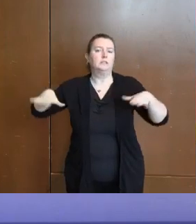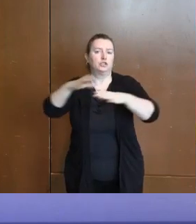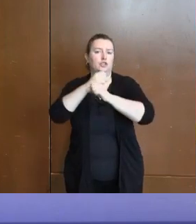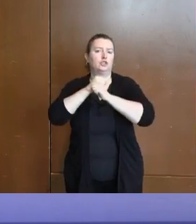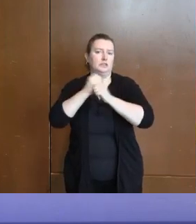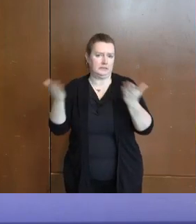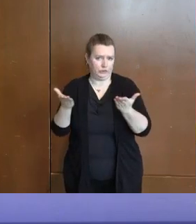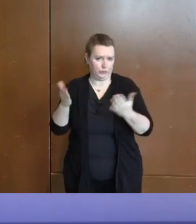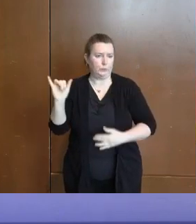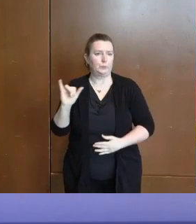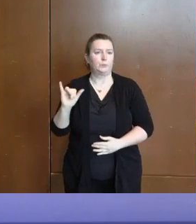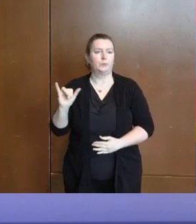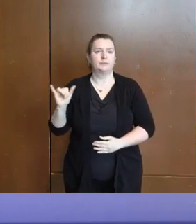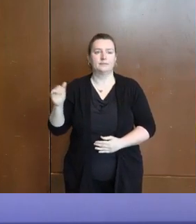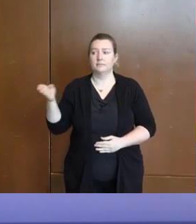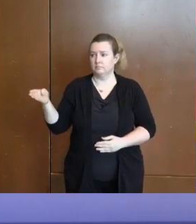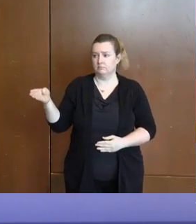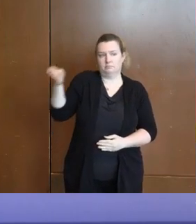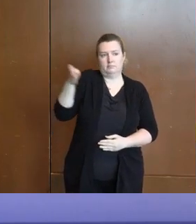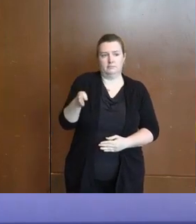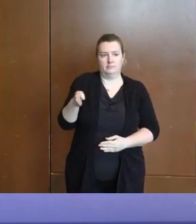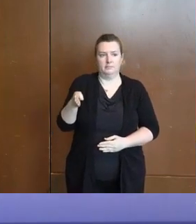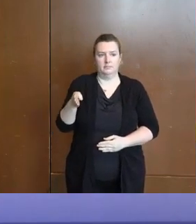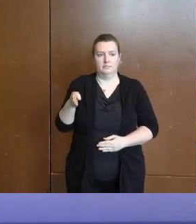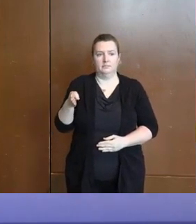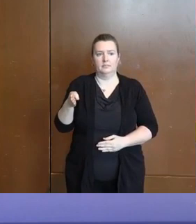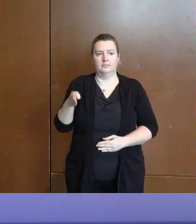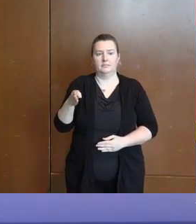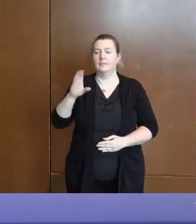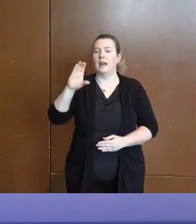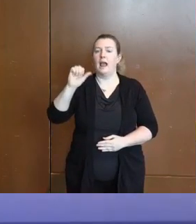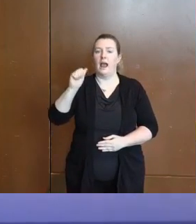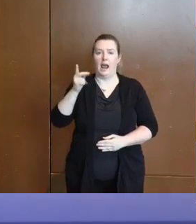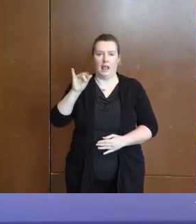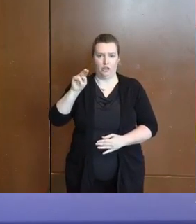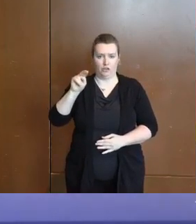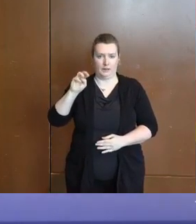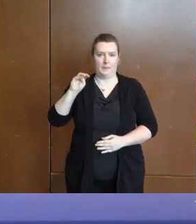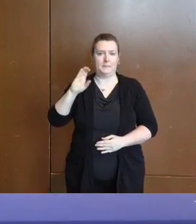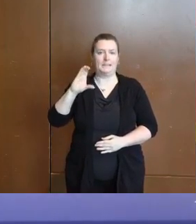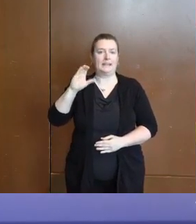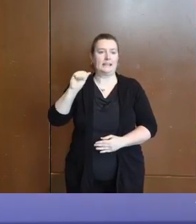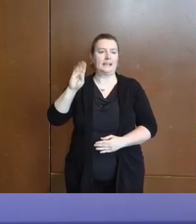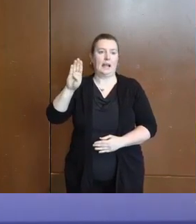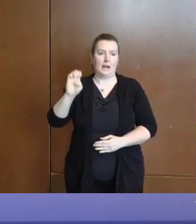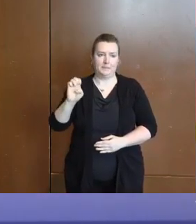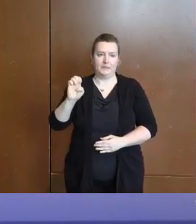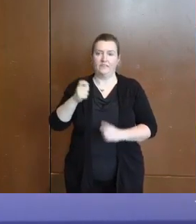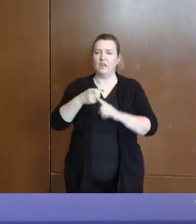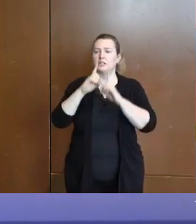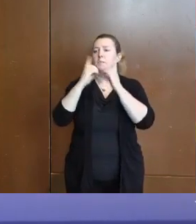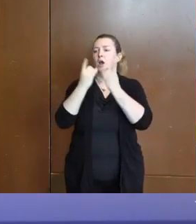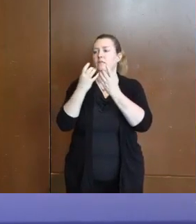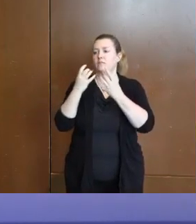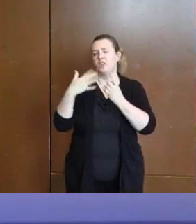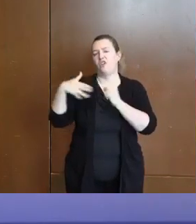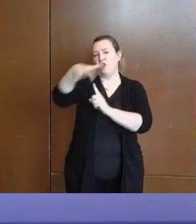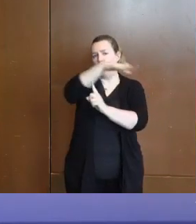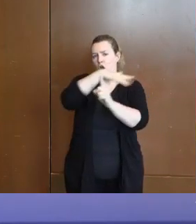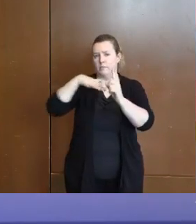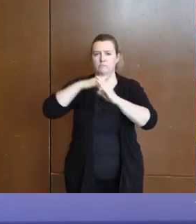Department of Environmental Protection, Catherine McCabe, immediately to my left. Catherine, great to have you. As I've said many times,